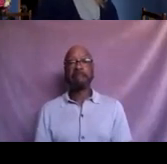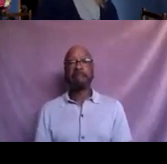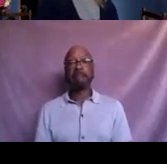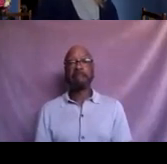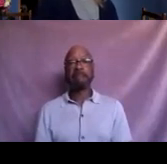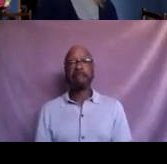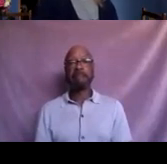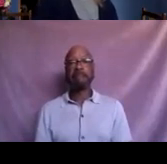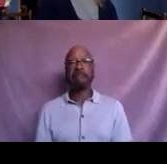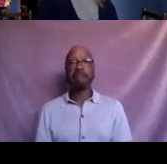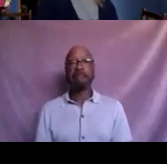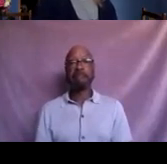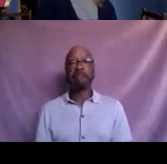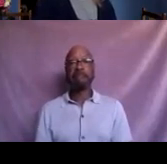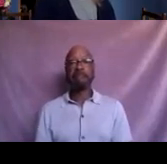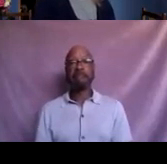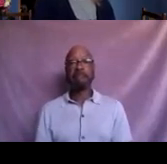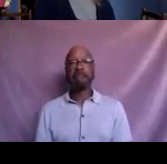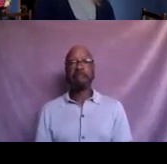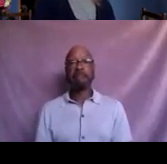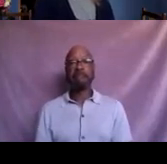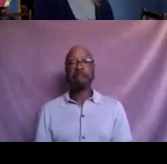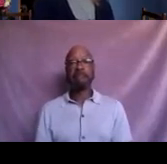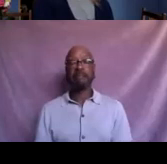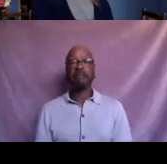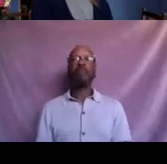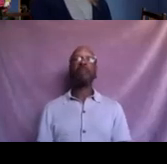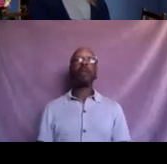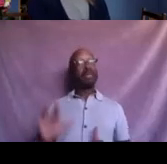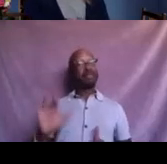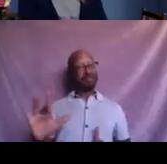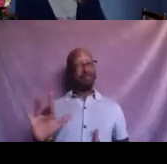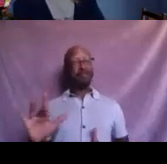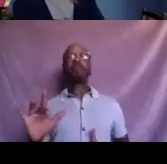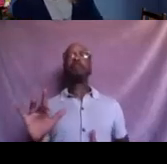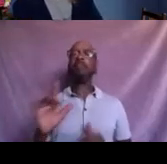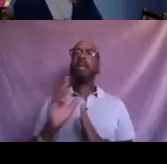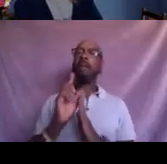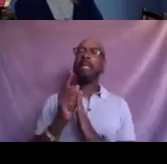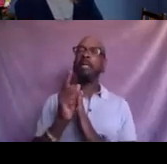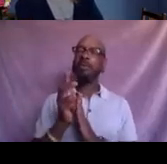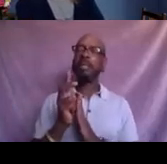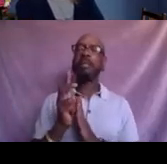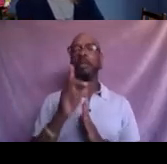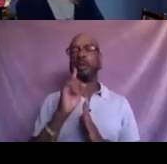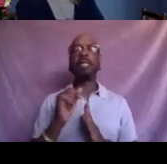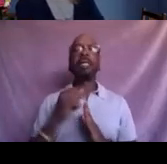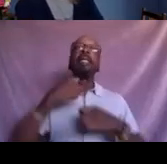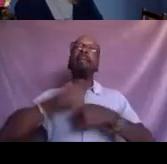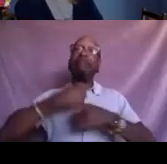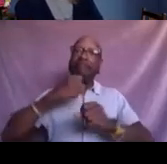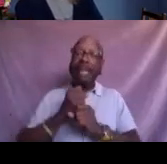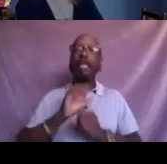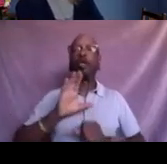Okay. When you click that create button, it's going to take Google Classroom a minute or so to like make your classroom. It's building a brand new classroom for